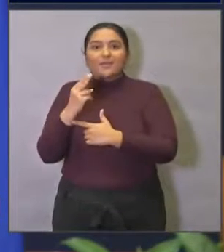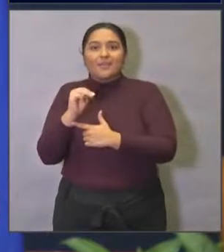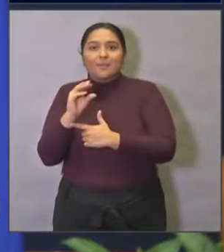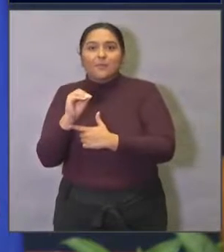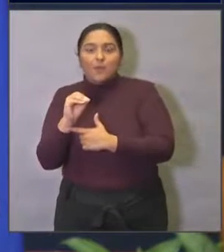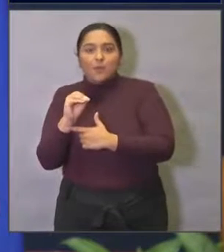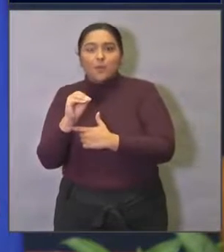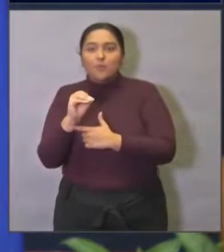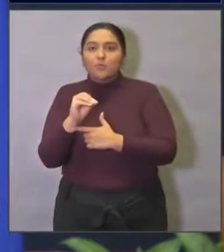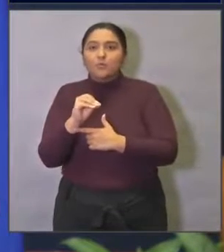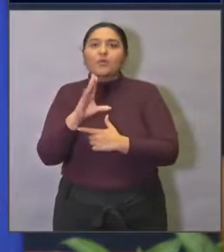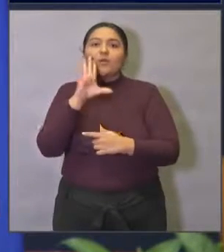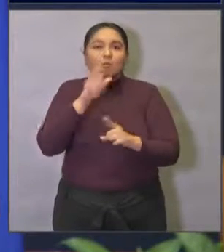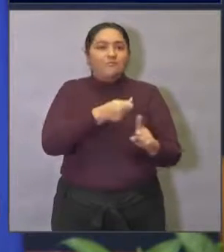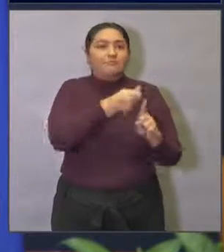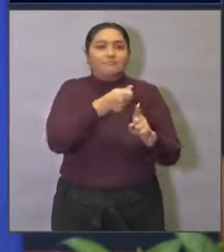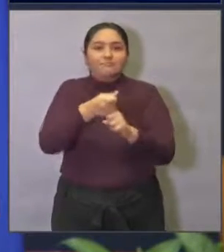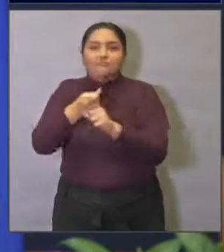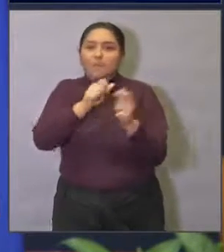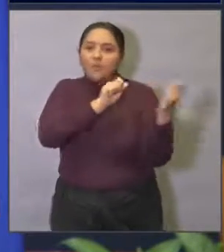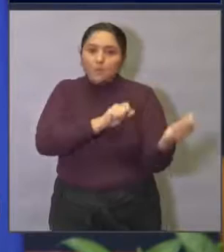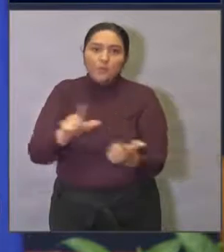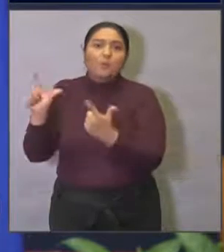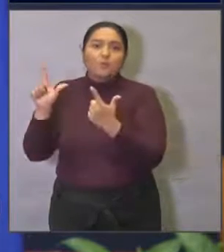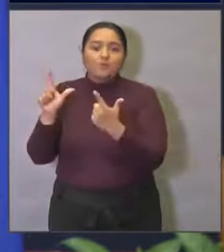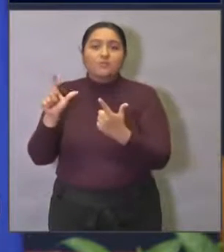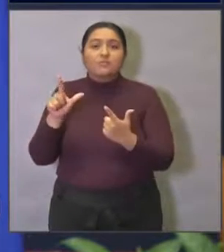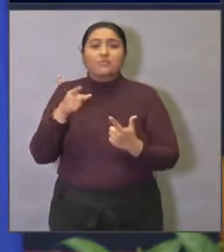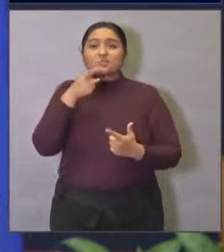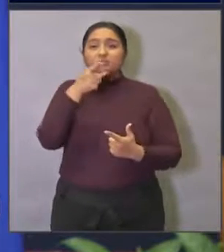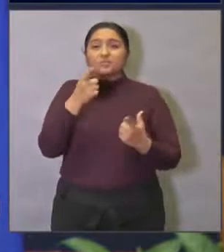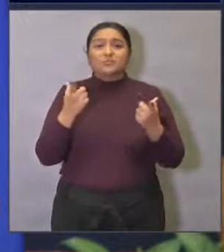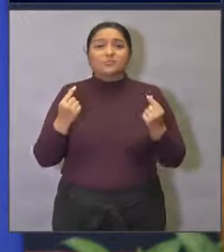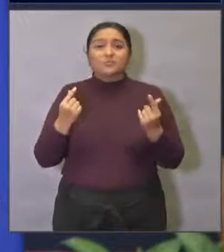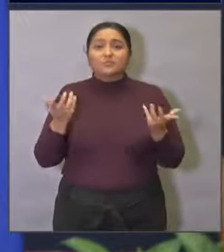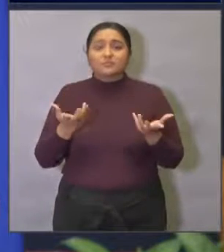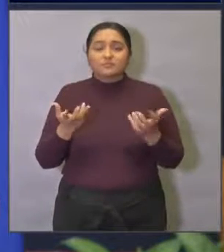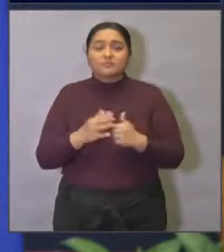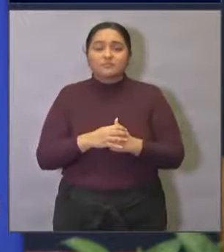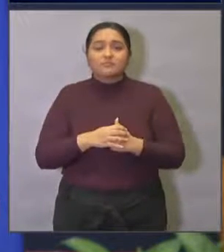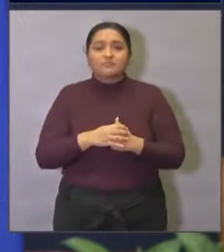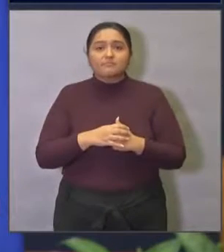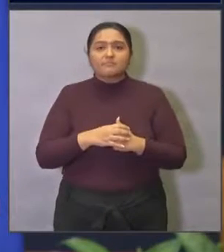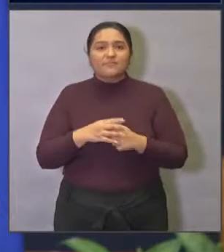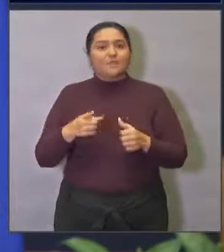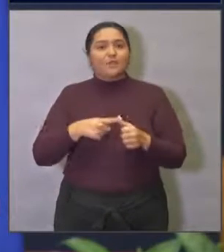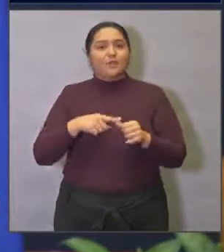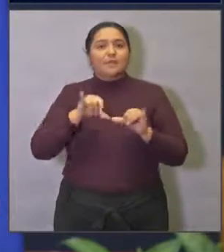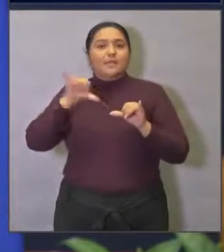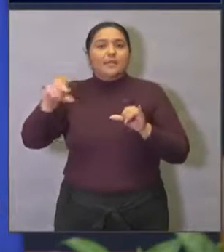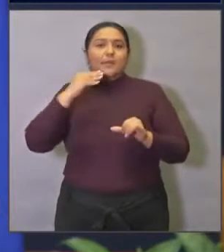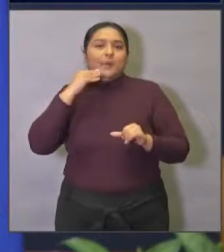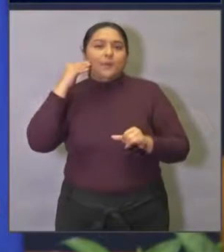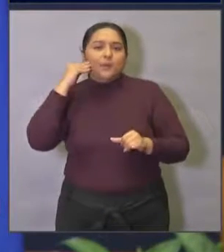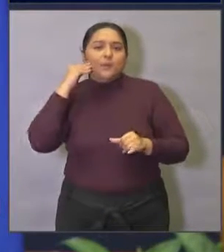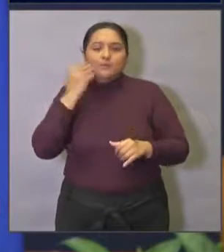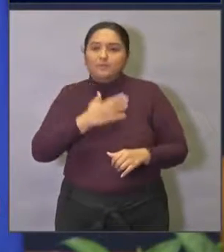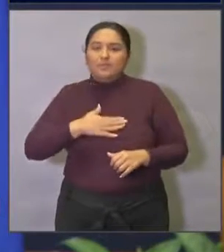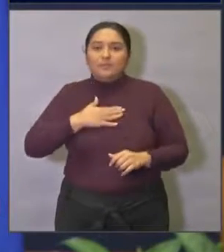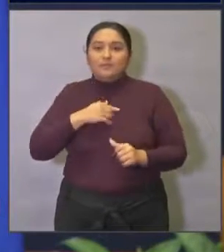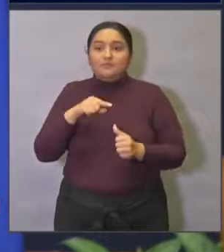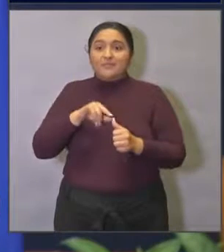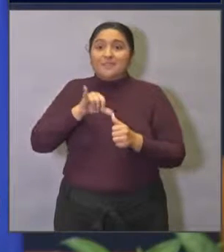setting. So what can you do? There's a few things. First, stay at home, please. This is the single